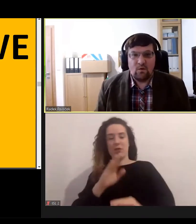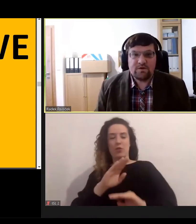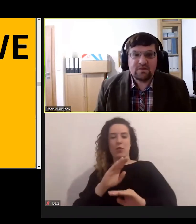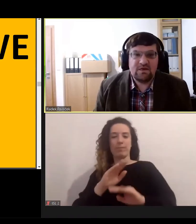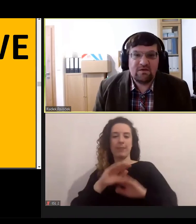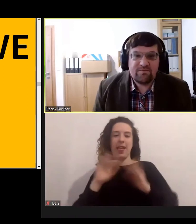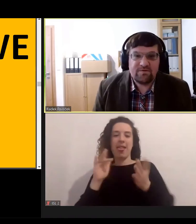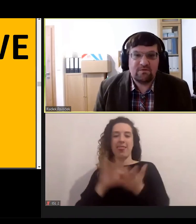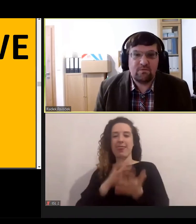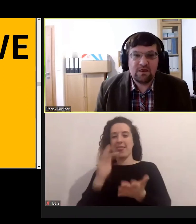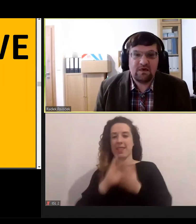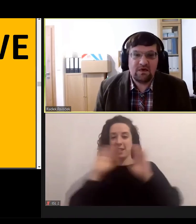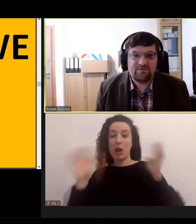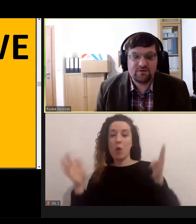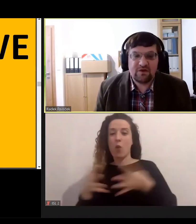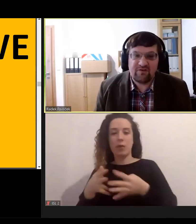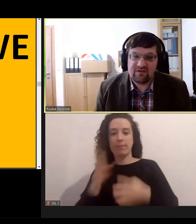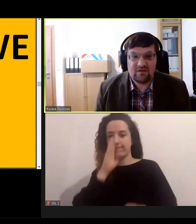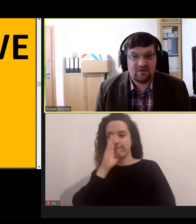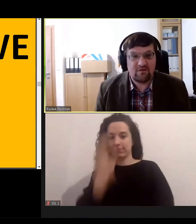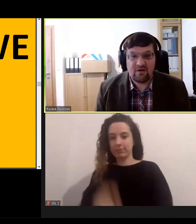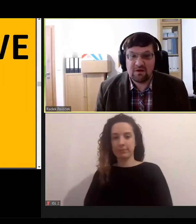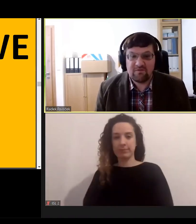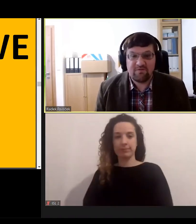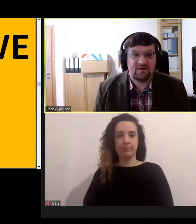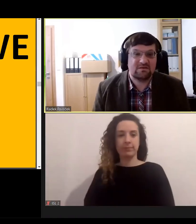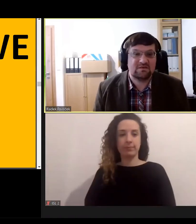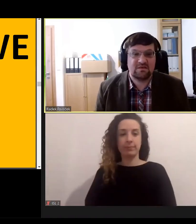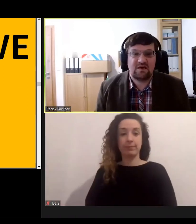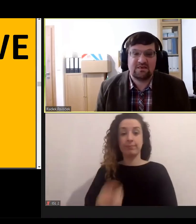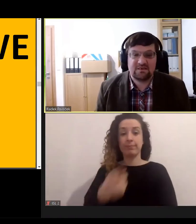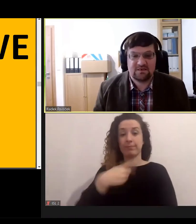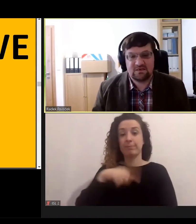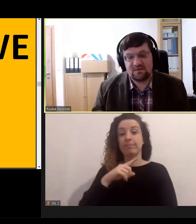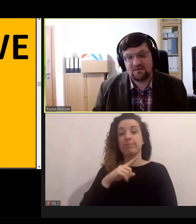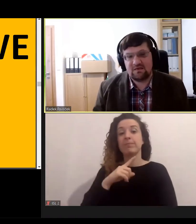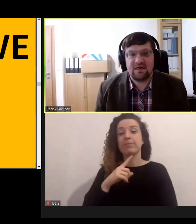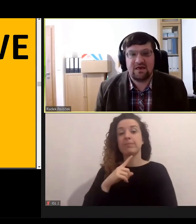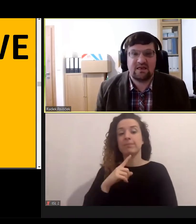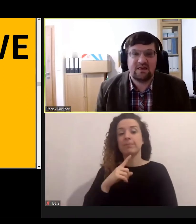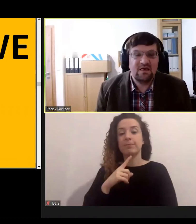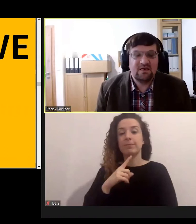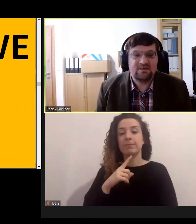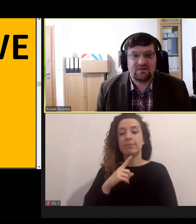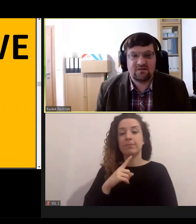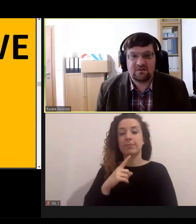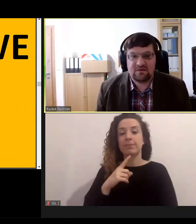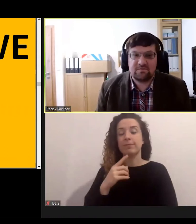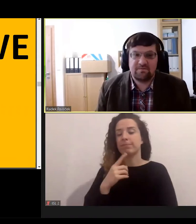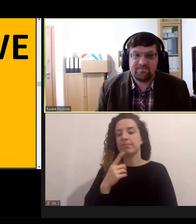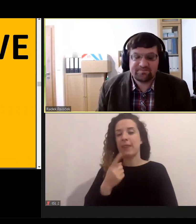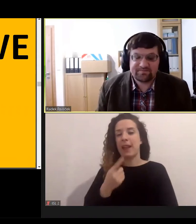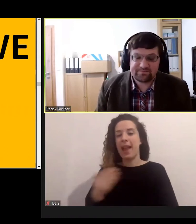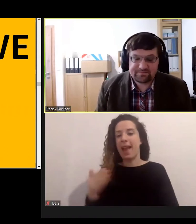We also faced issues with unsuitable study or work environment, as was, for example,